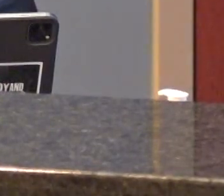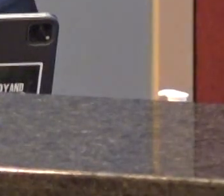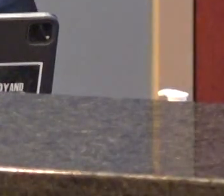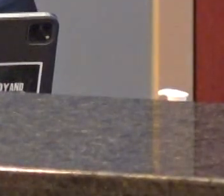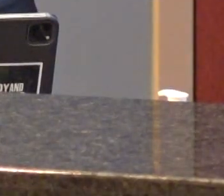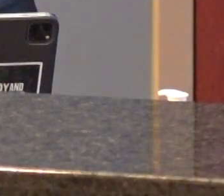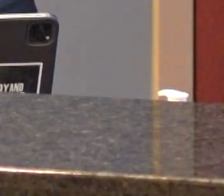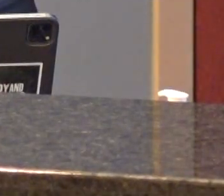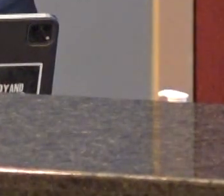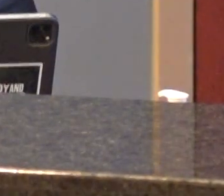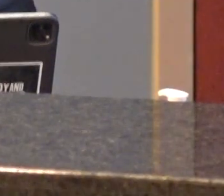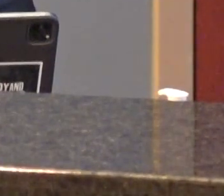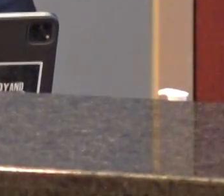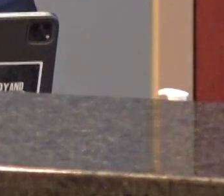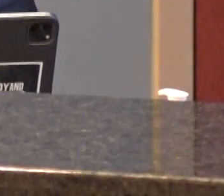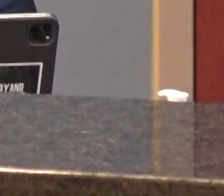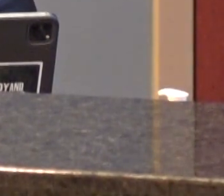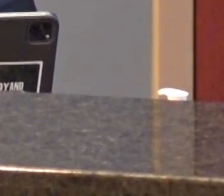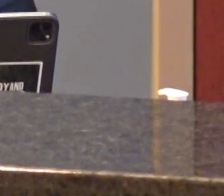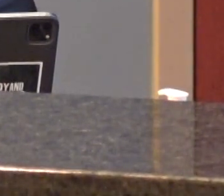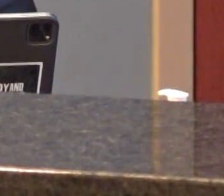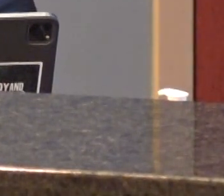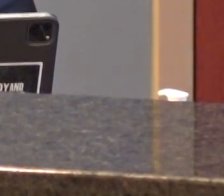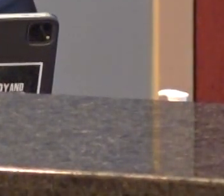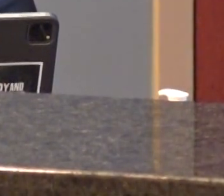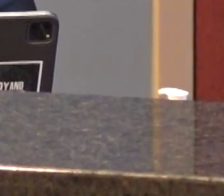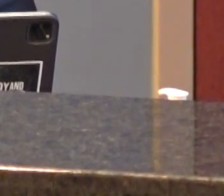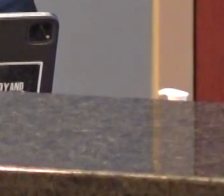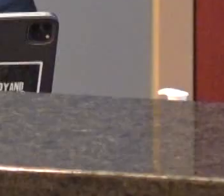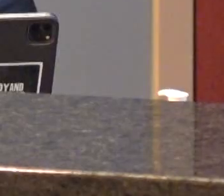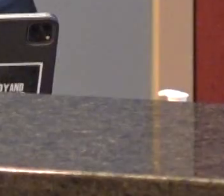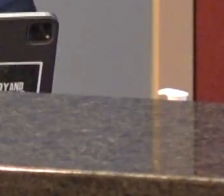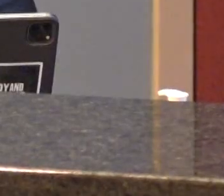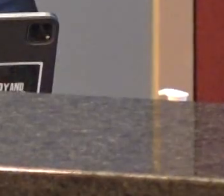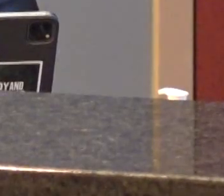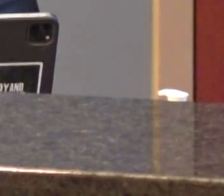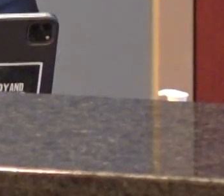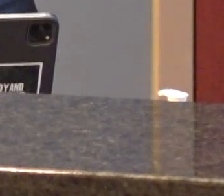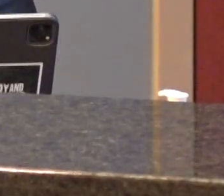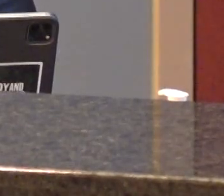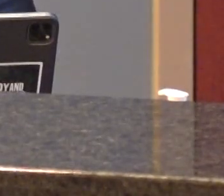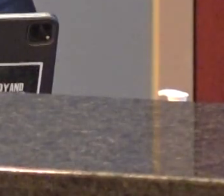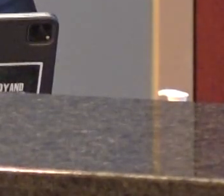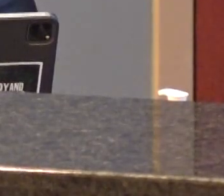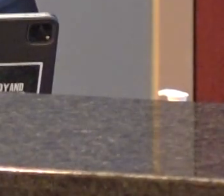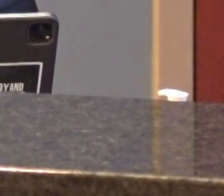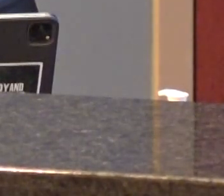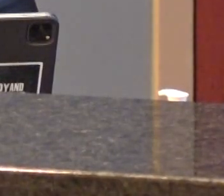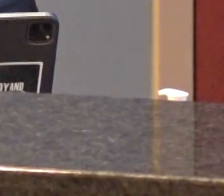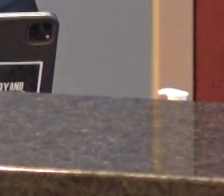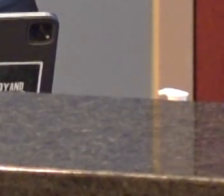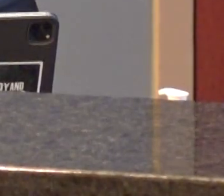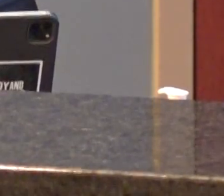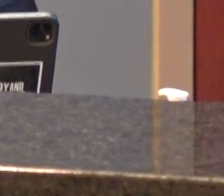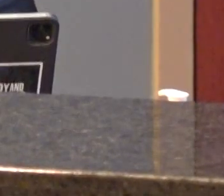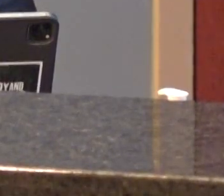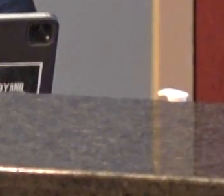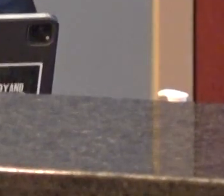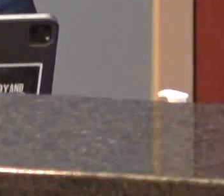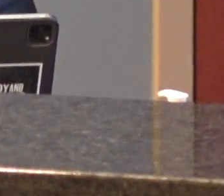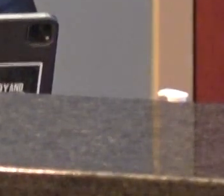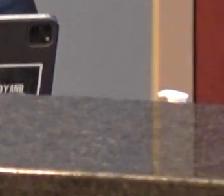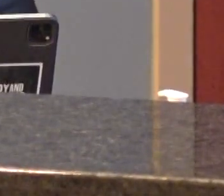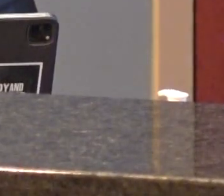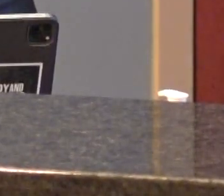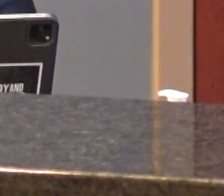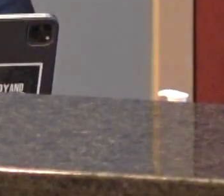for the things that are in progress that we talked about, the community land trust and the housing trust